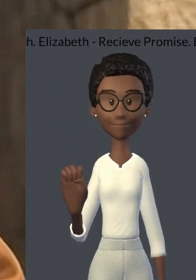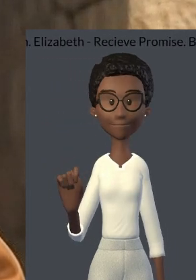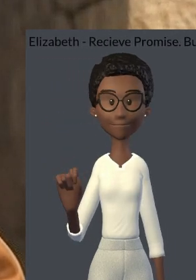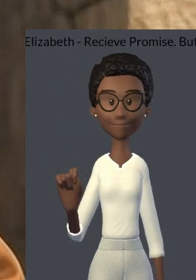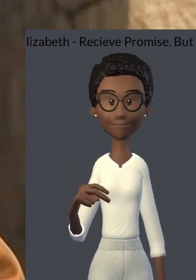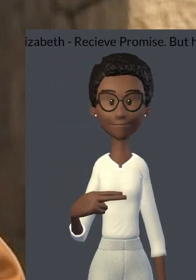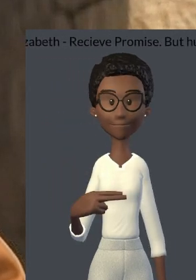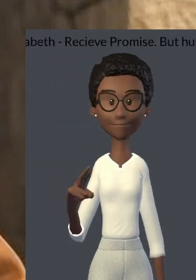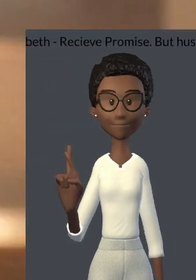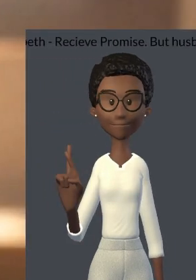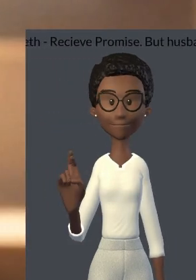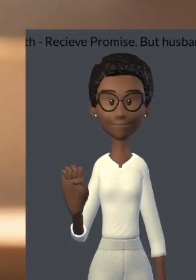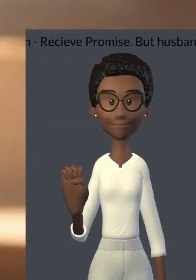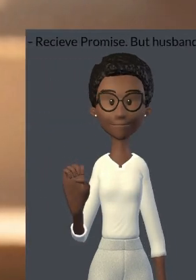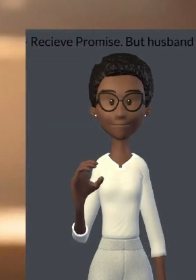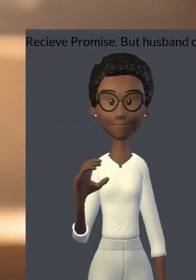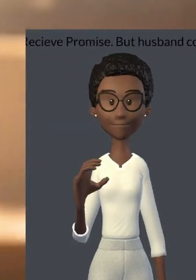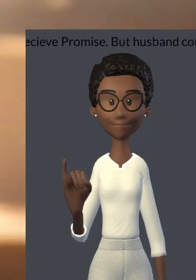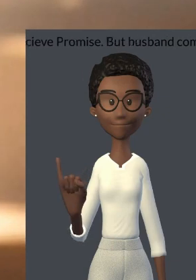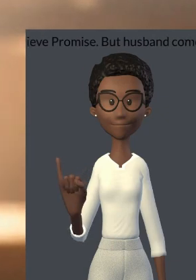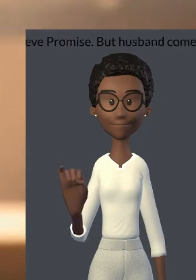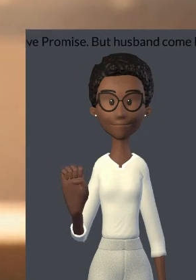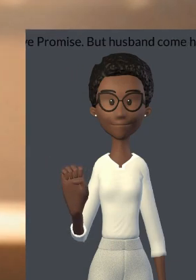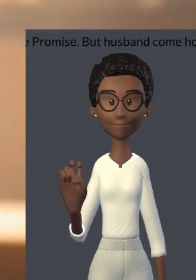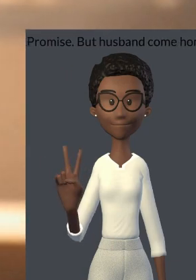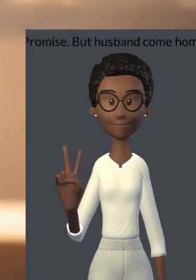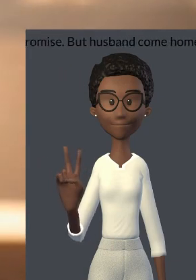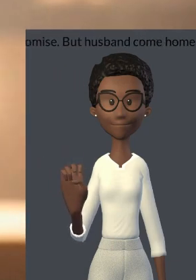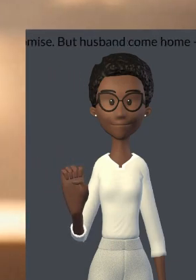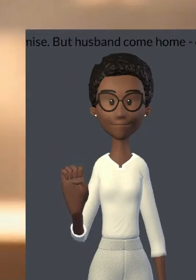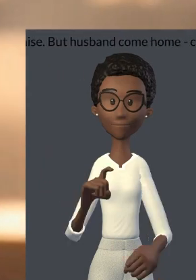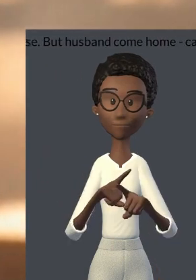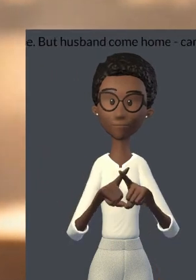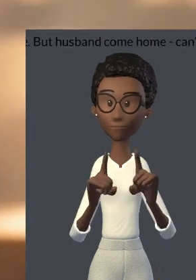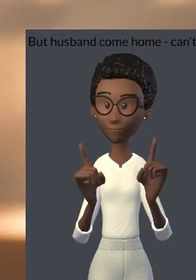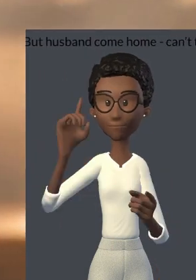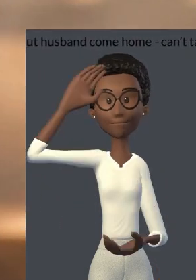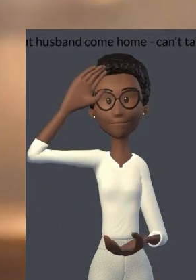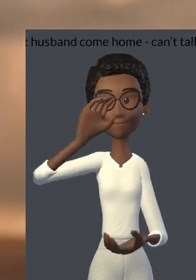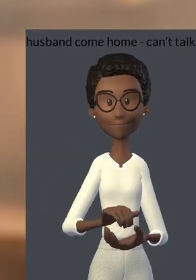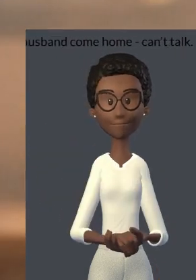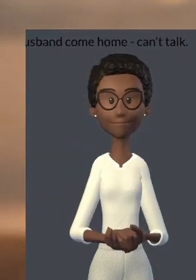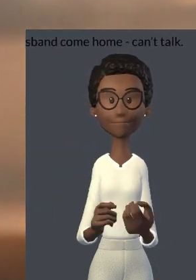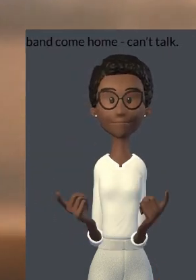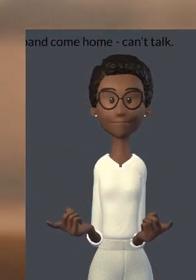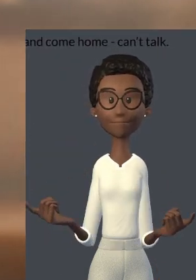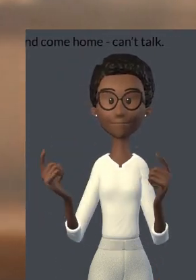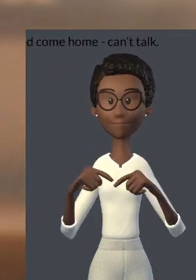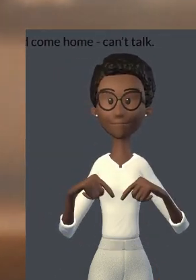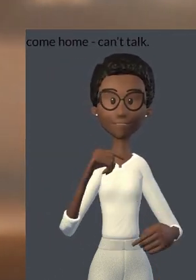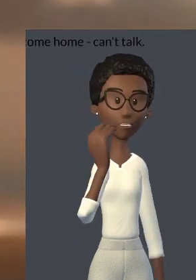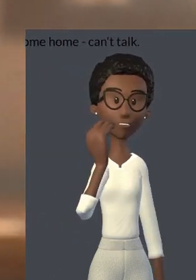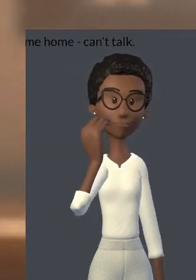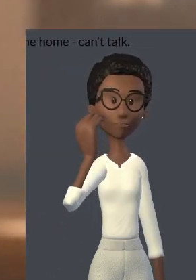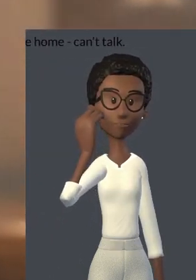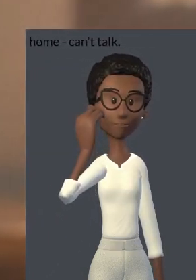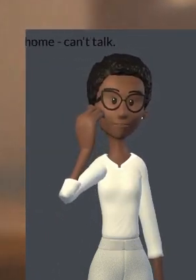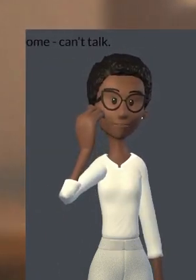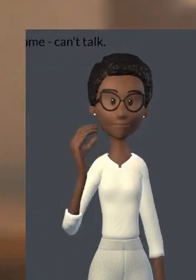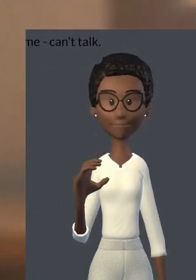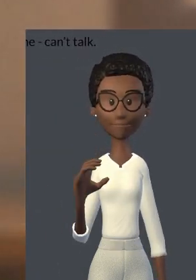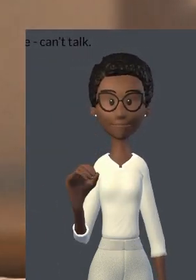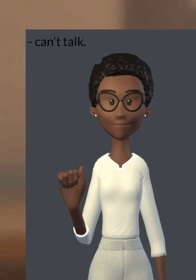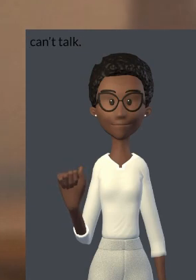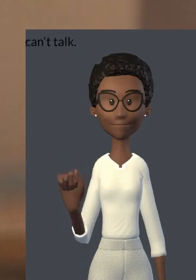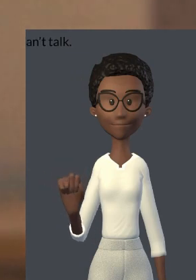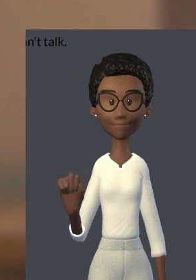it? How do you hold joy when the silence around you makes it feel like it might all slip away?